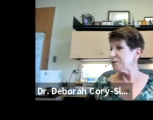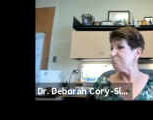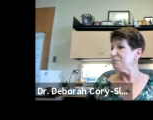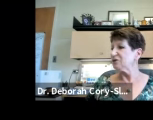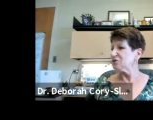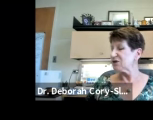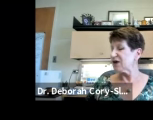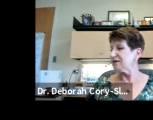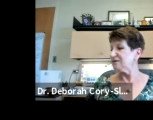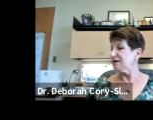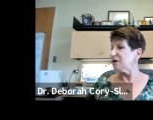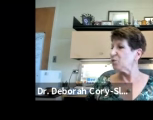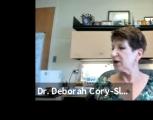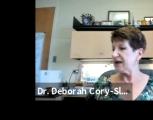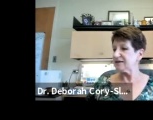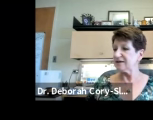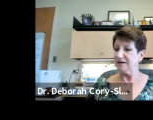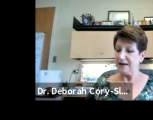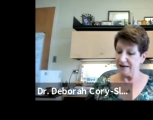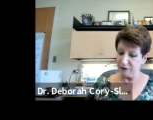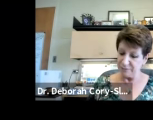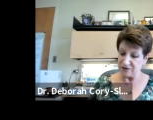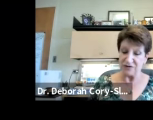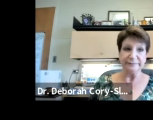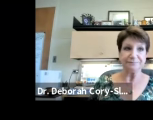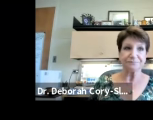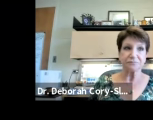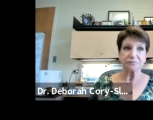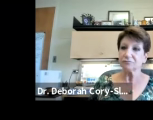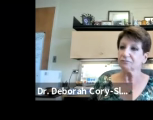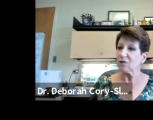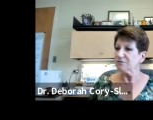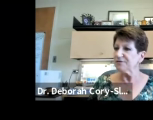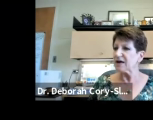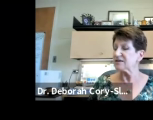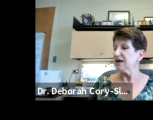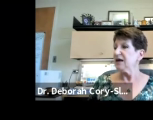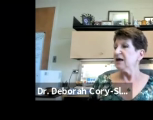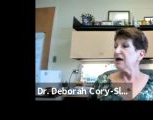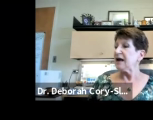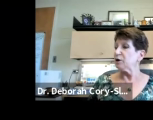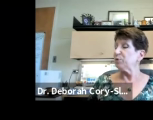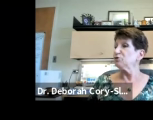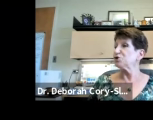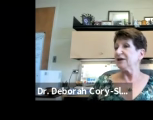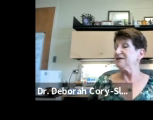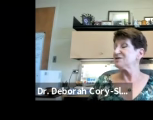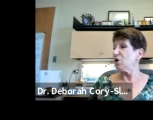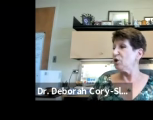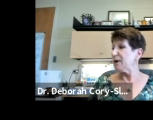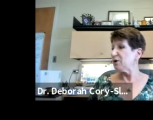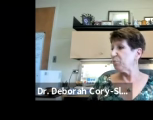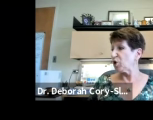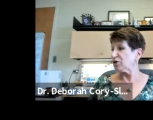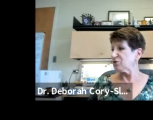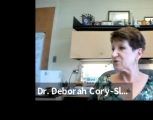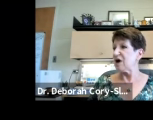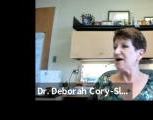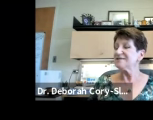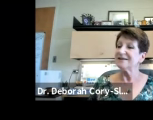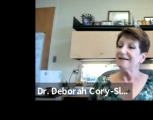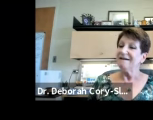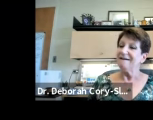toxic metals and organic elements. In fact, air pollution is all about